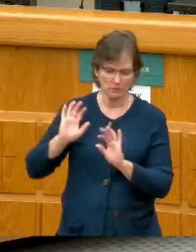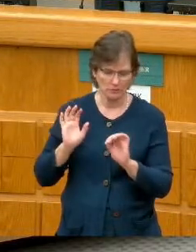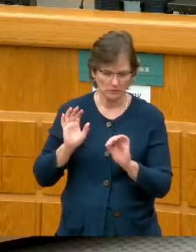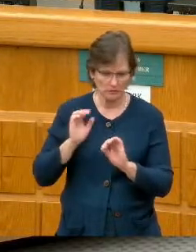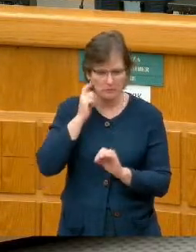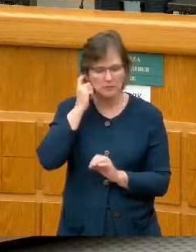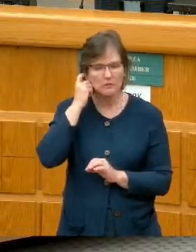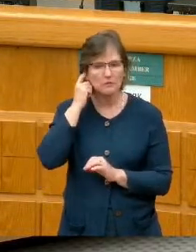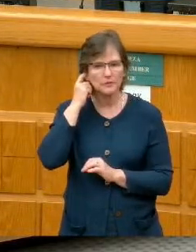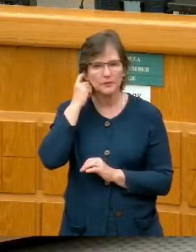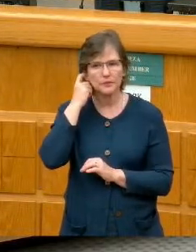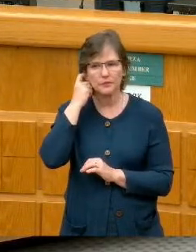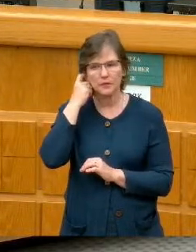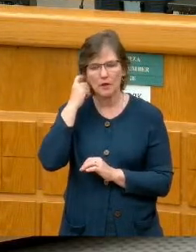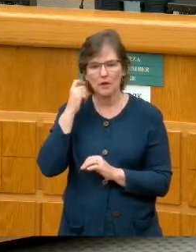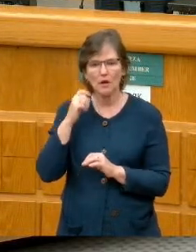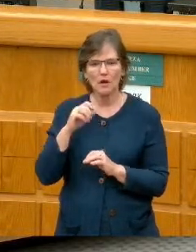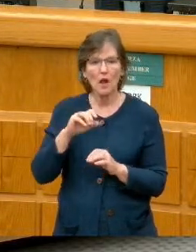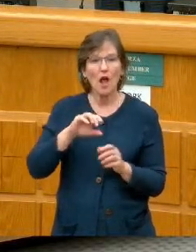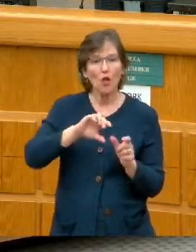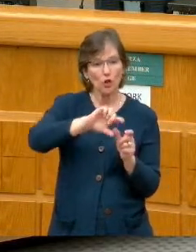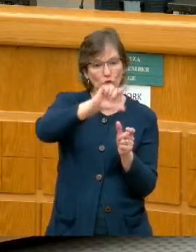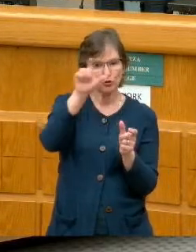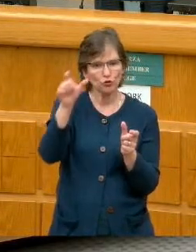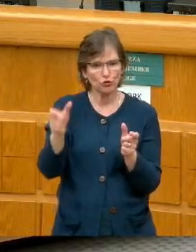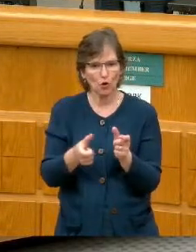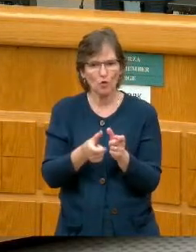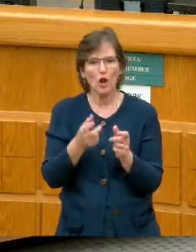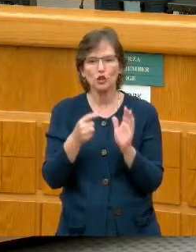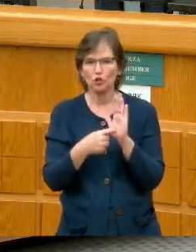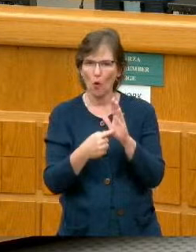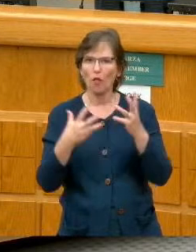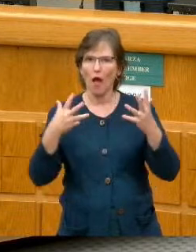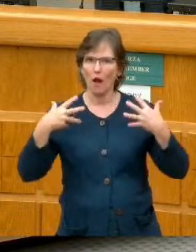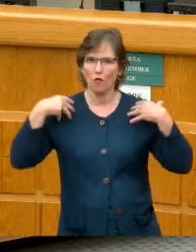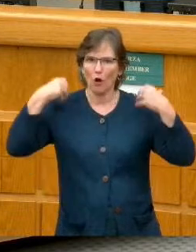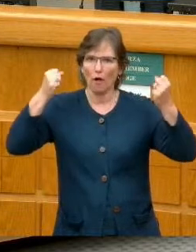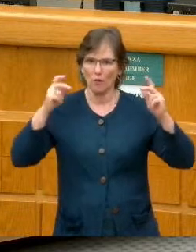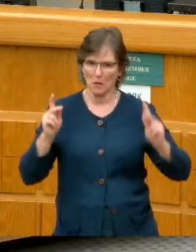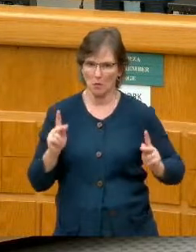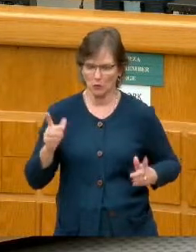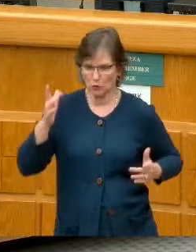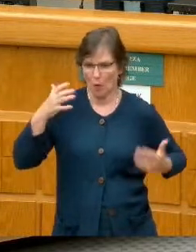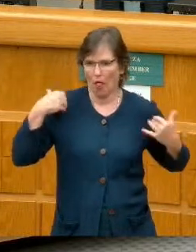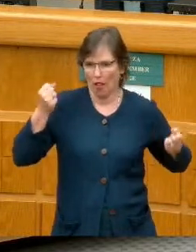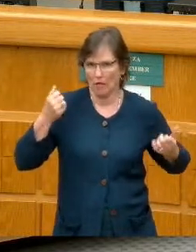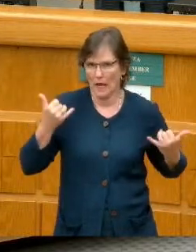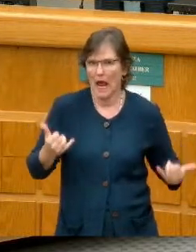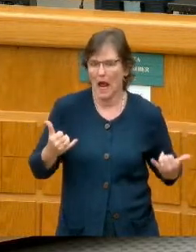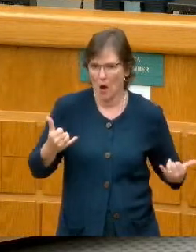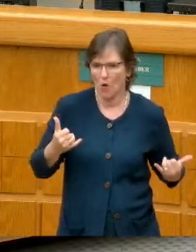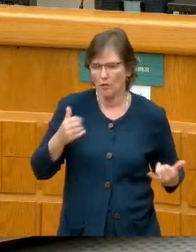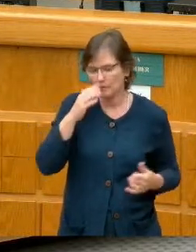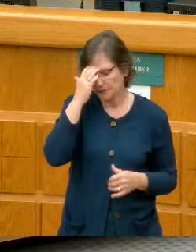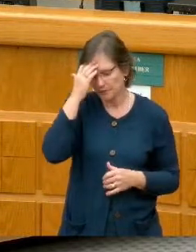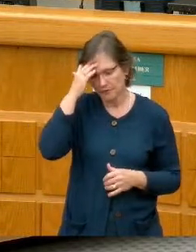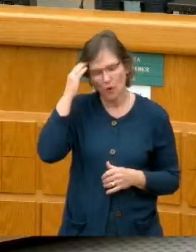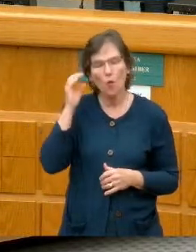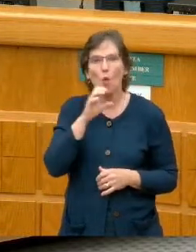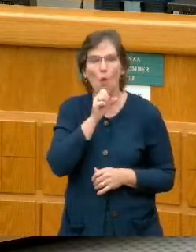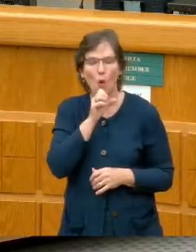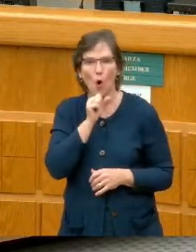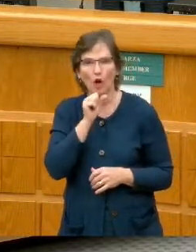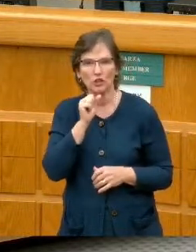Overall, you can see that our donut chart has a whole lot of recoveries. Most of the donut is recovered, and that's this orange section